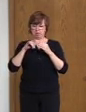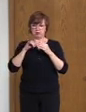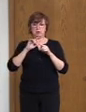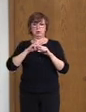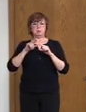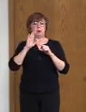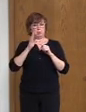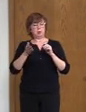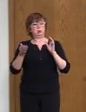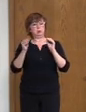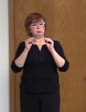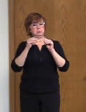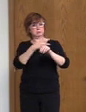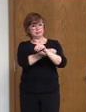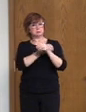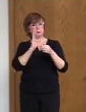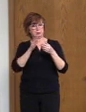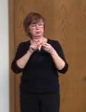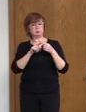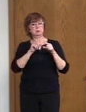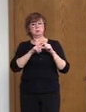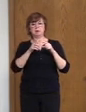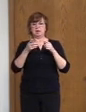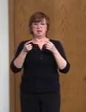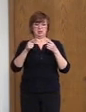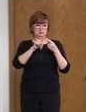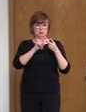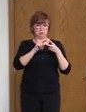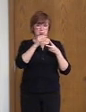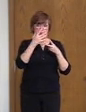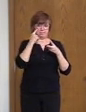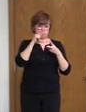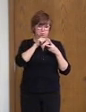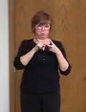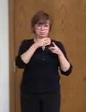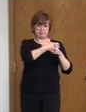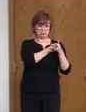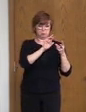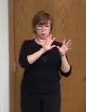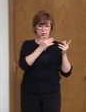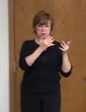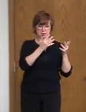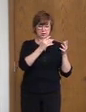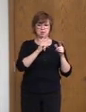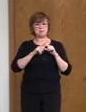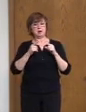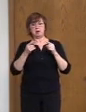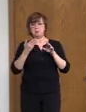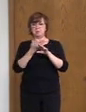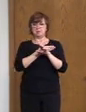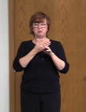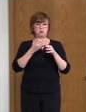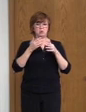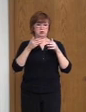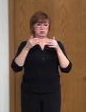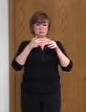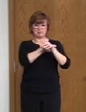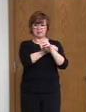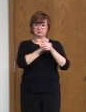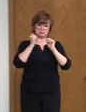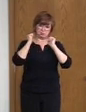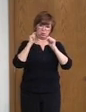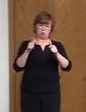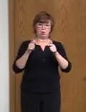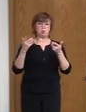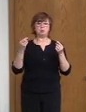same. Continue with your physical distancing. Continue wearing a mask where it's required. Continue to reduce the number of contacts